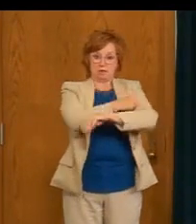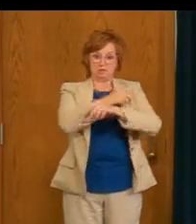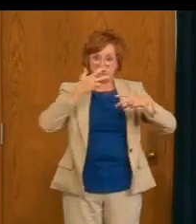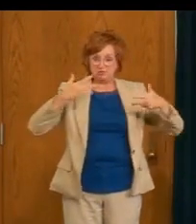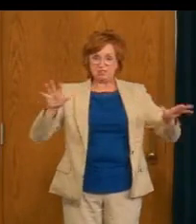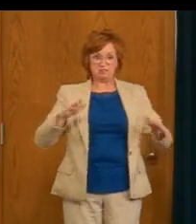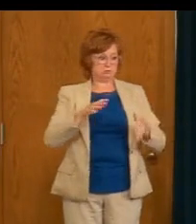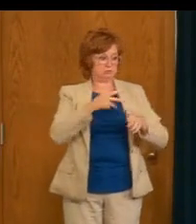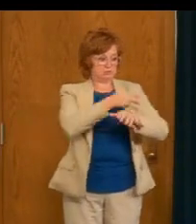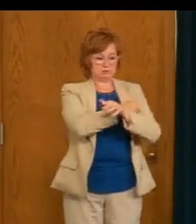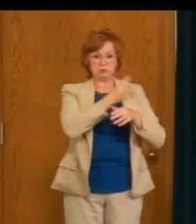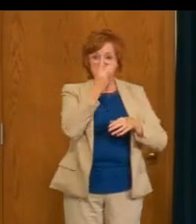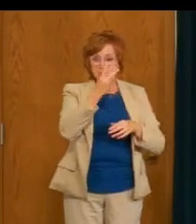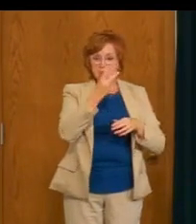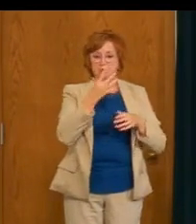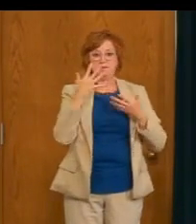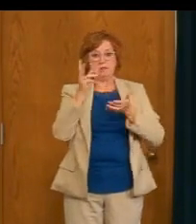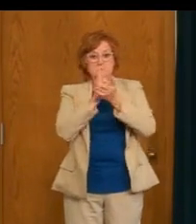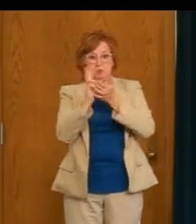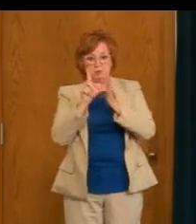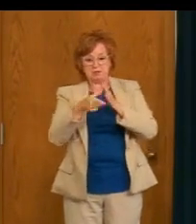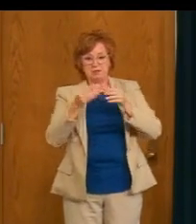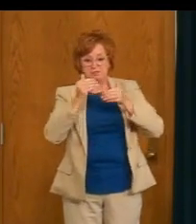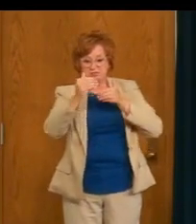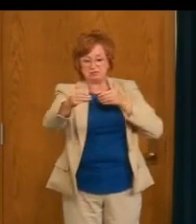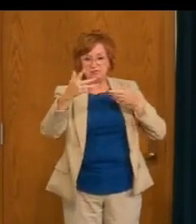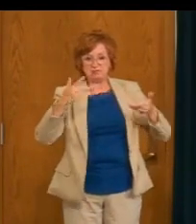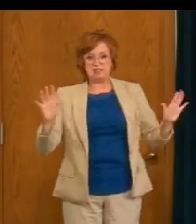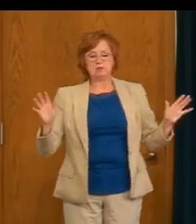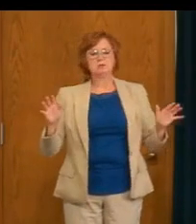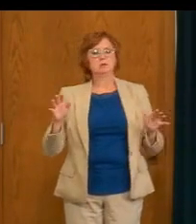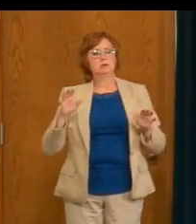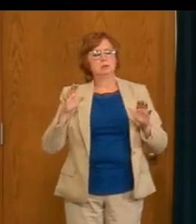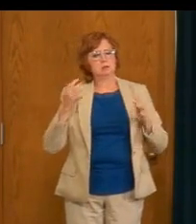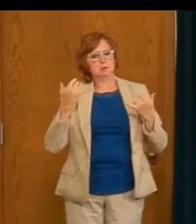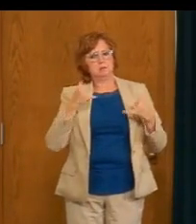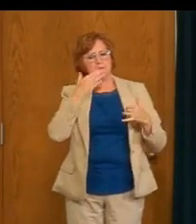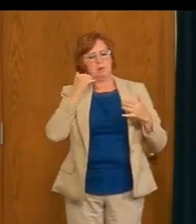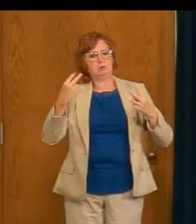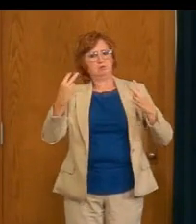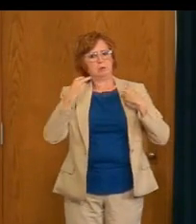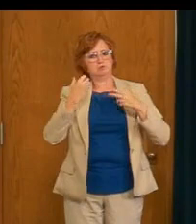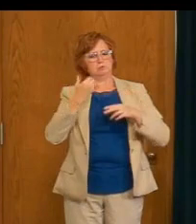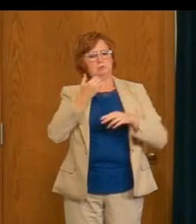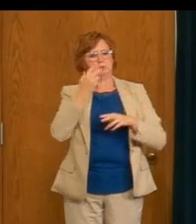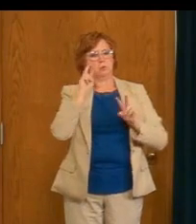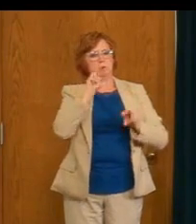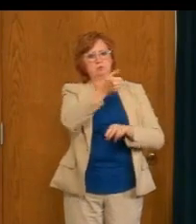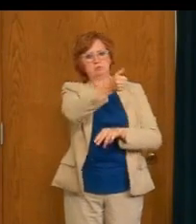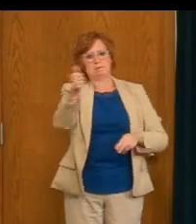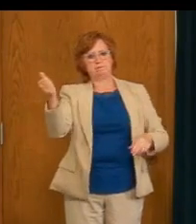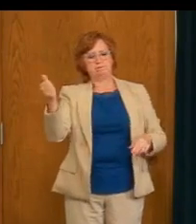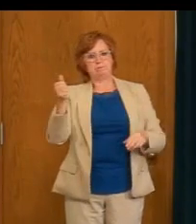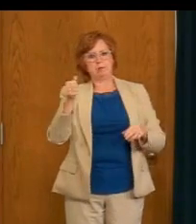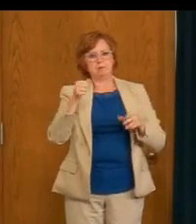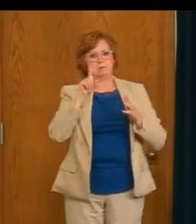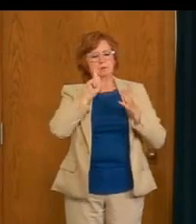it's unlikely that you will get COVID, but if you even get mild symptoms, you can still transmit. You should isolate and get